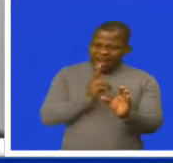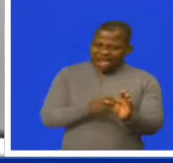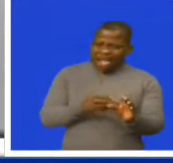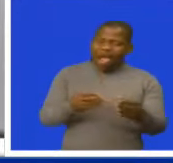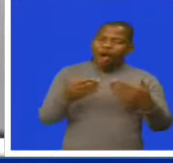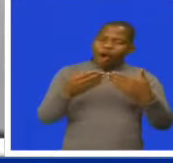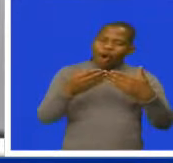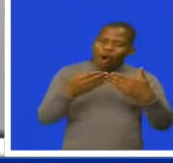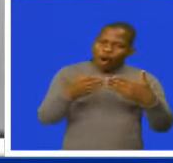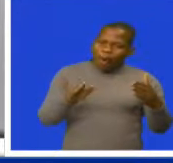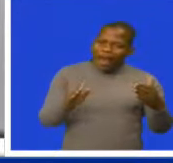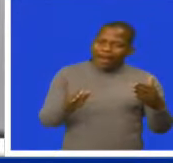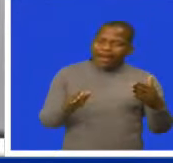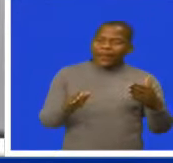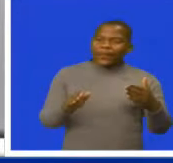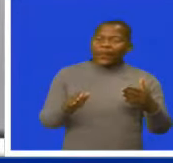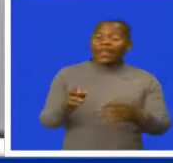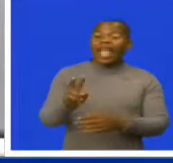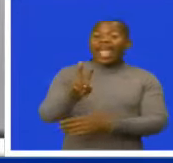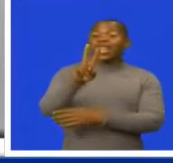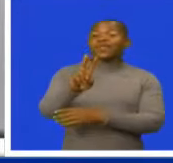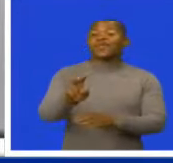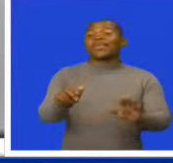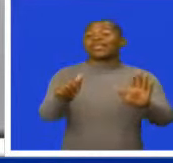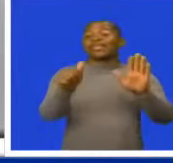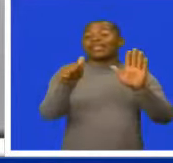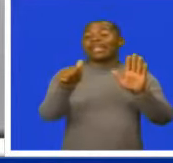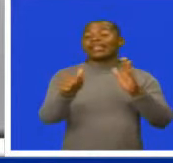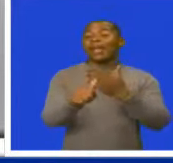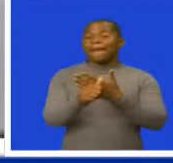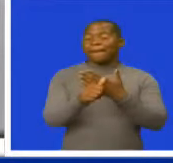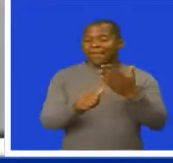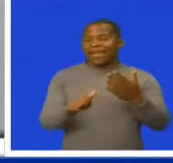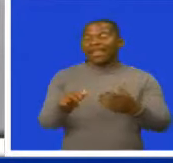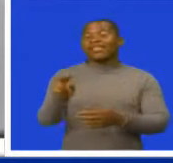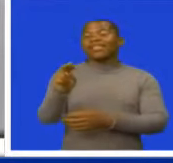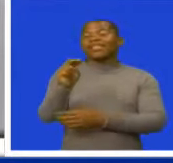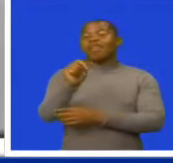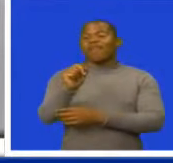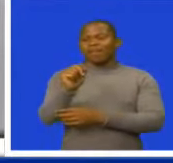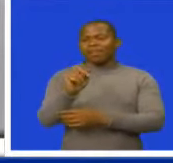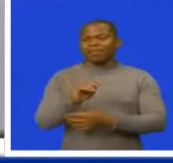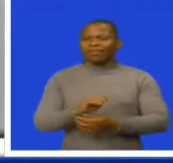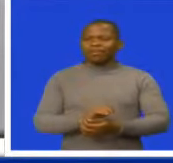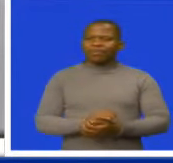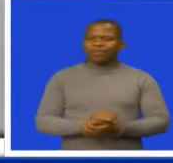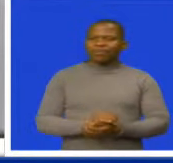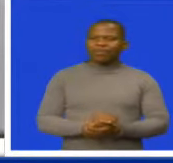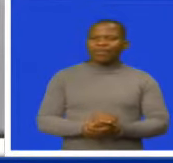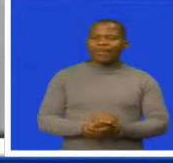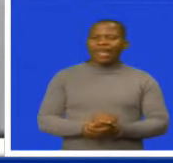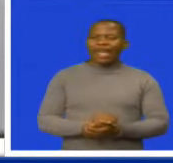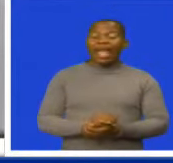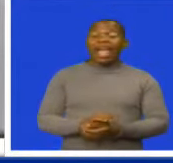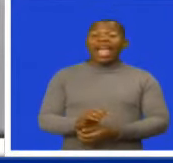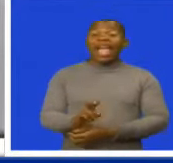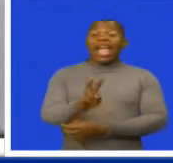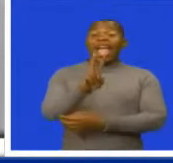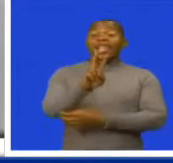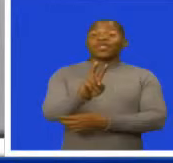kuyo lenyanga lephelile. Mhla tingemashumi lamabili nesihlanu livela lala kunebantfu labangu